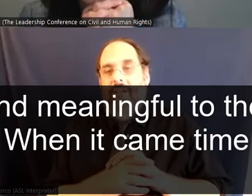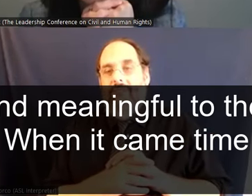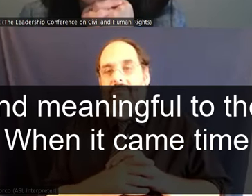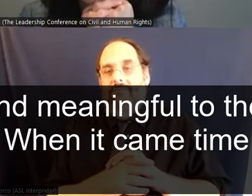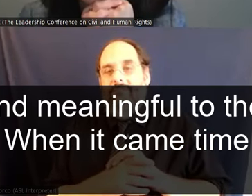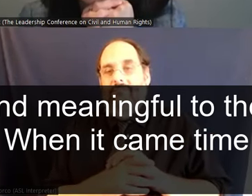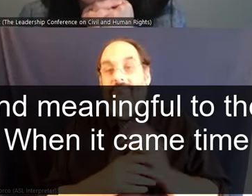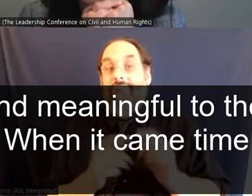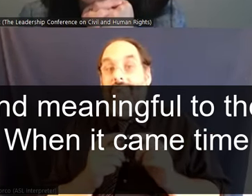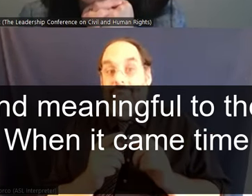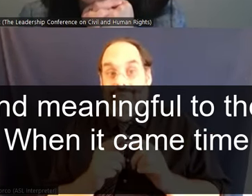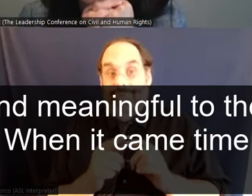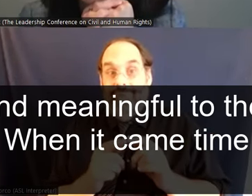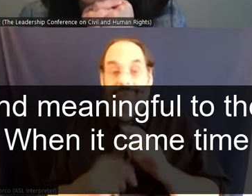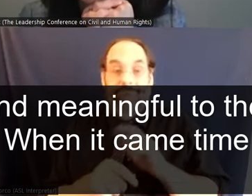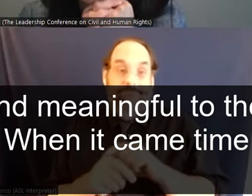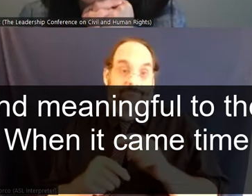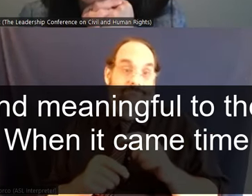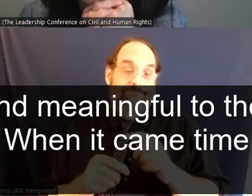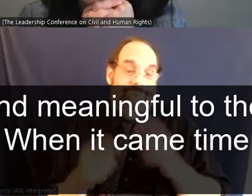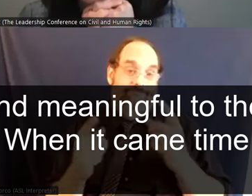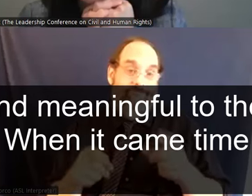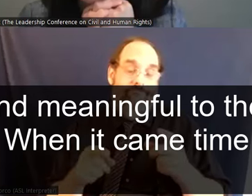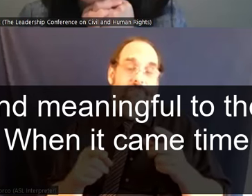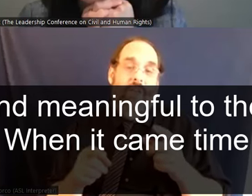When it came time ultimately for us